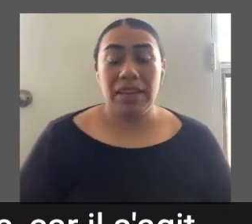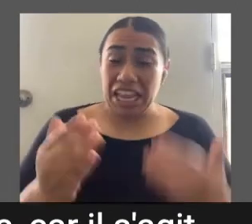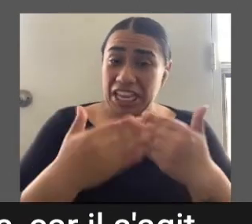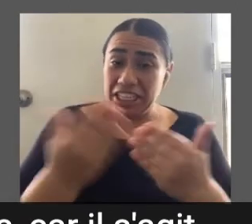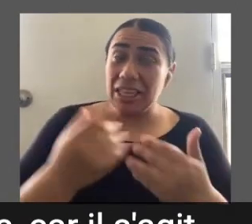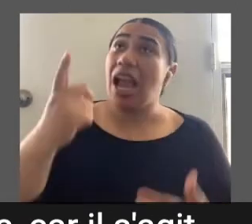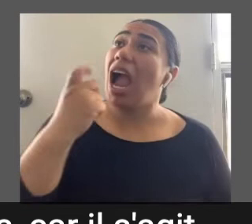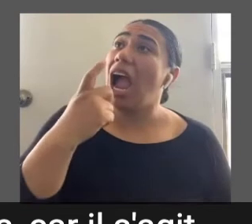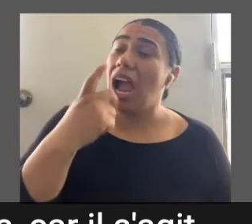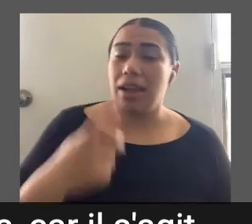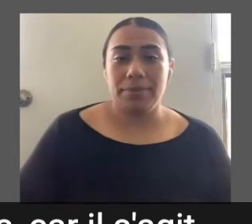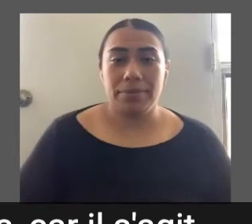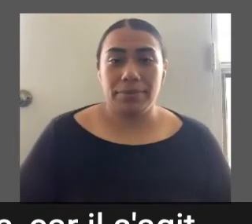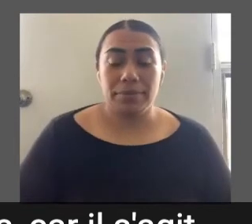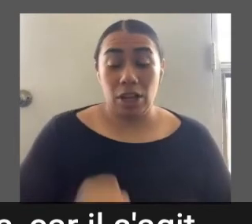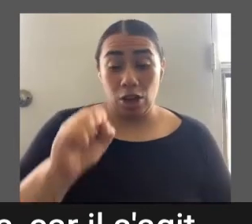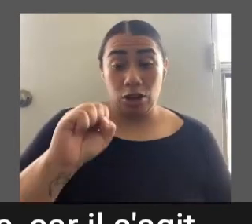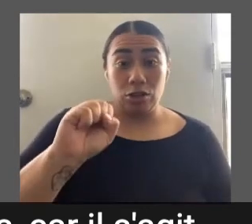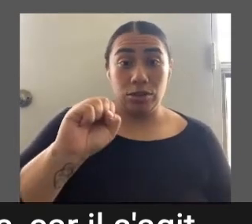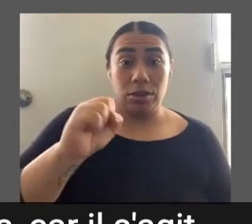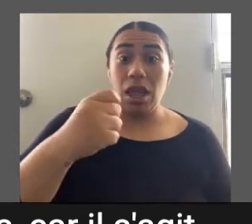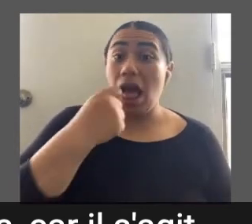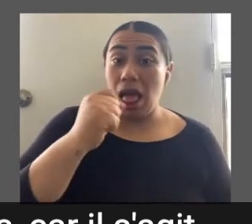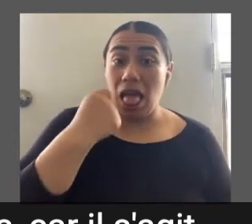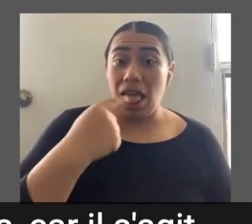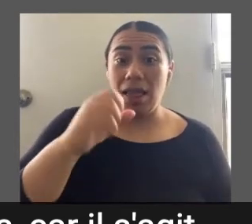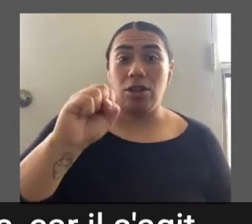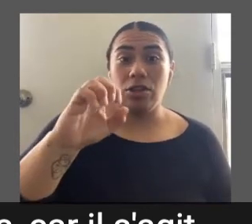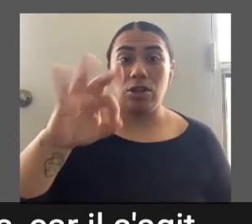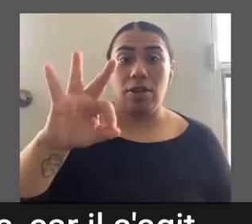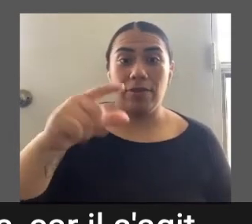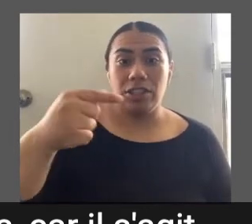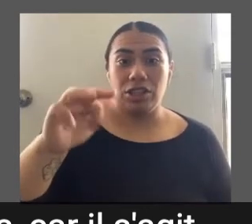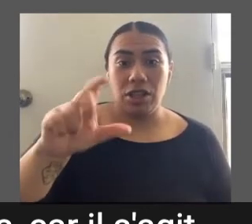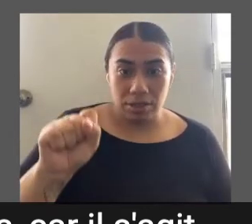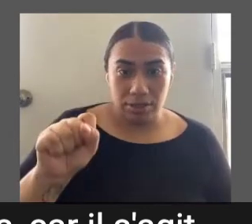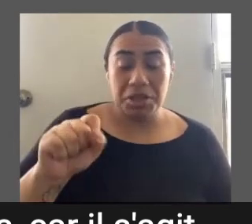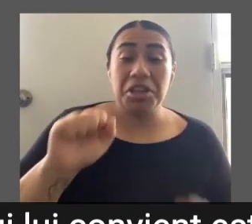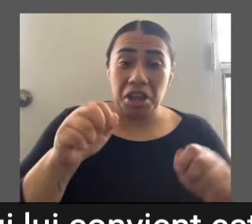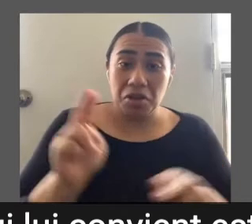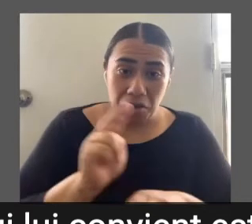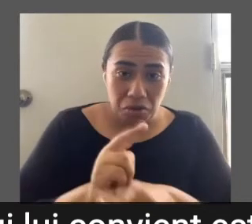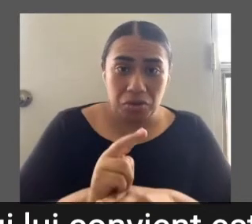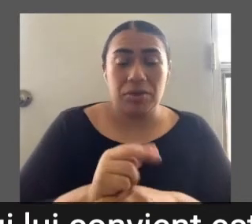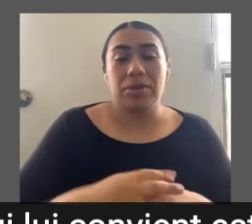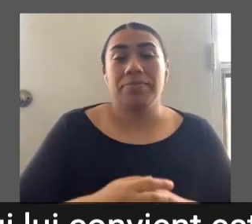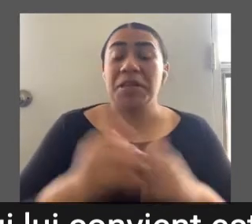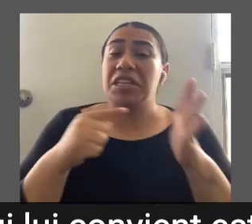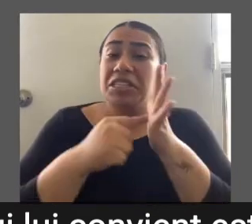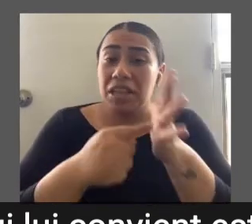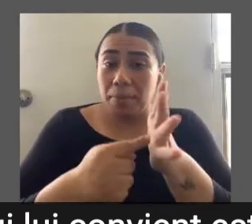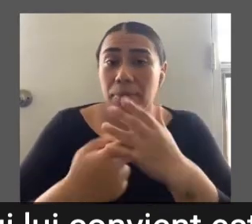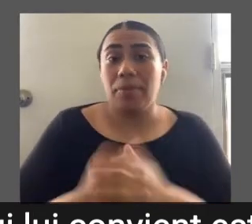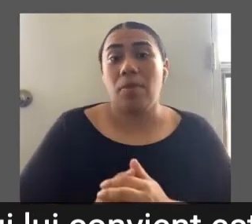Soft gels are very similar to oils, as they are the exact same product, but in pre-dosed amounts. For example, if a patient knows